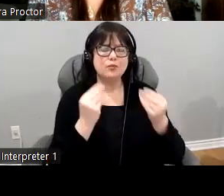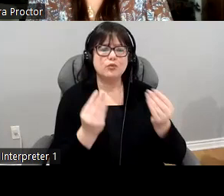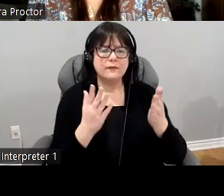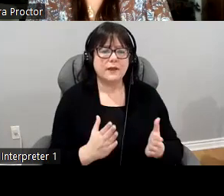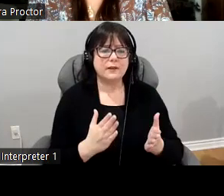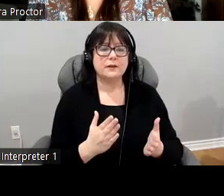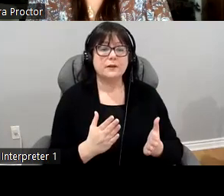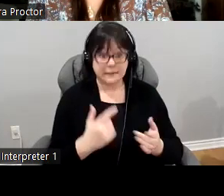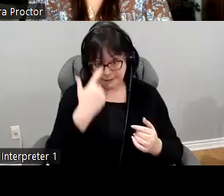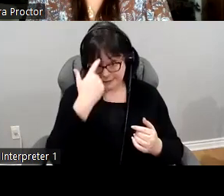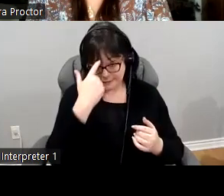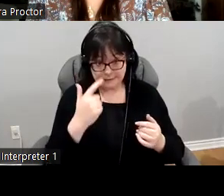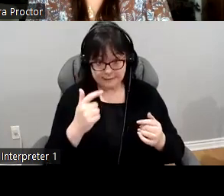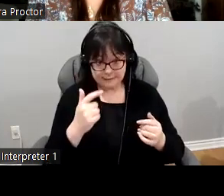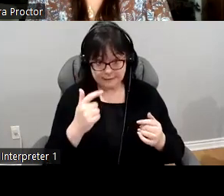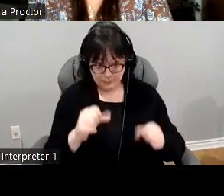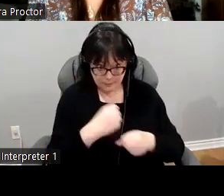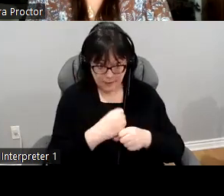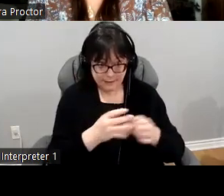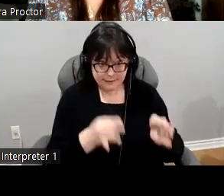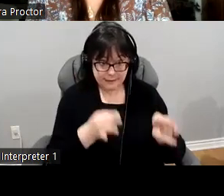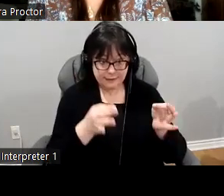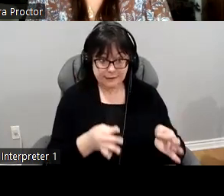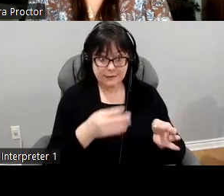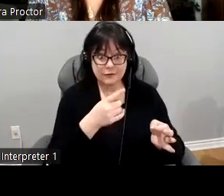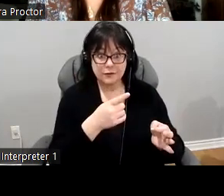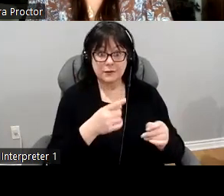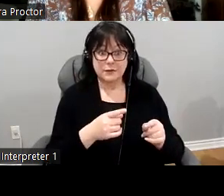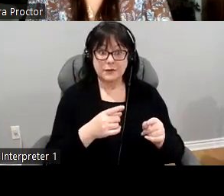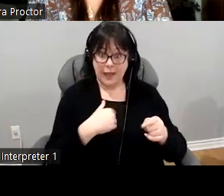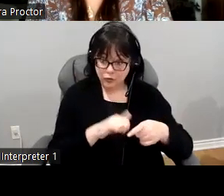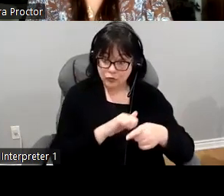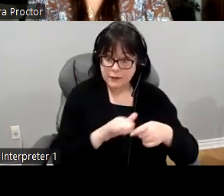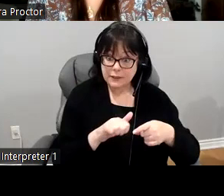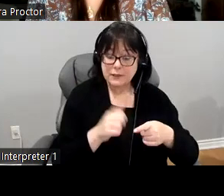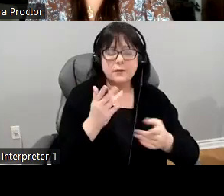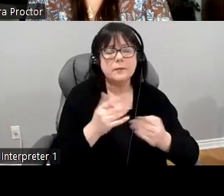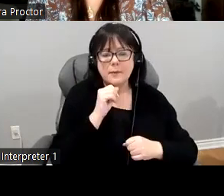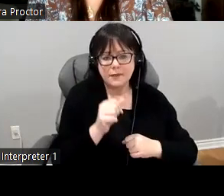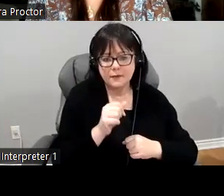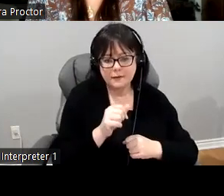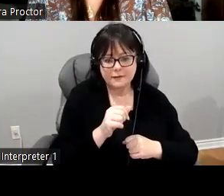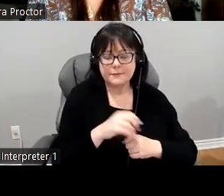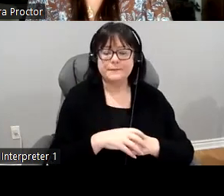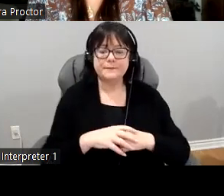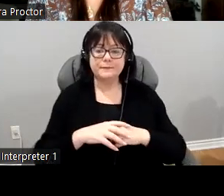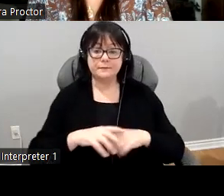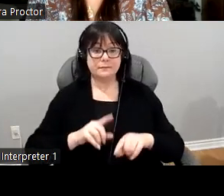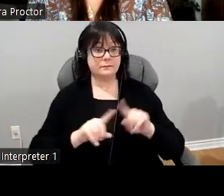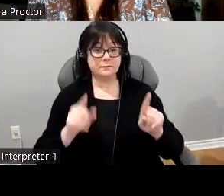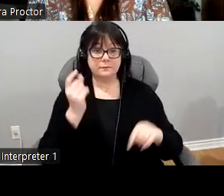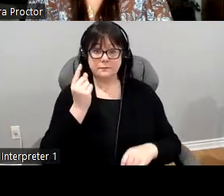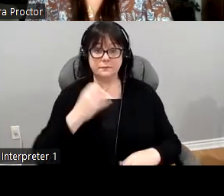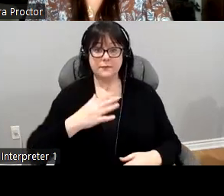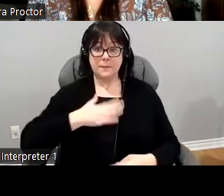capacity. However, in my opinion, it depends on